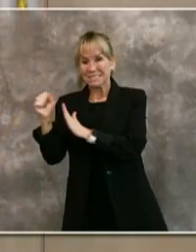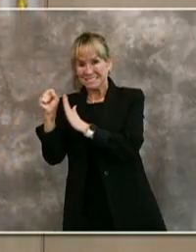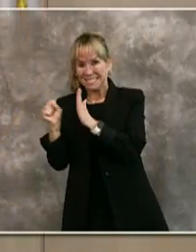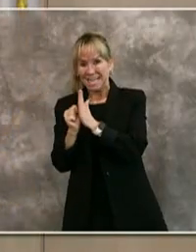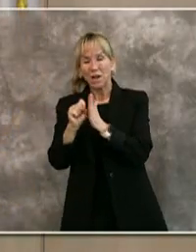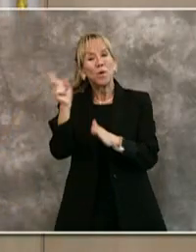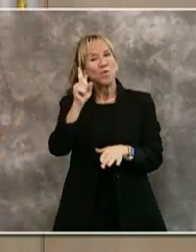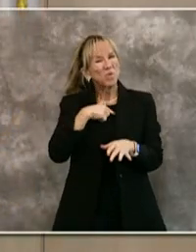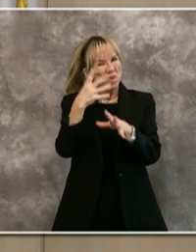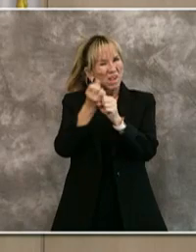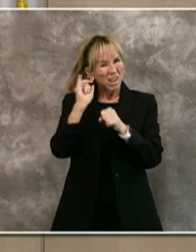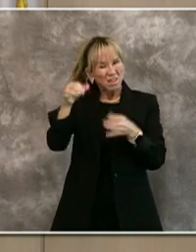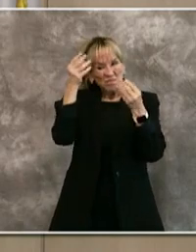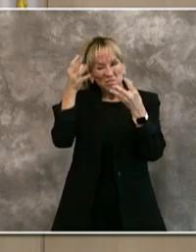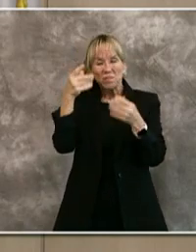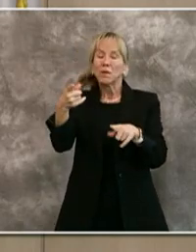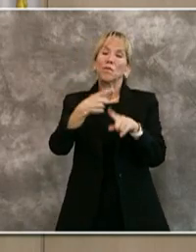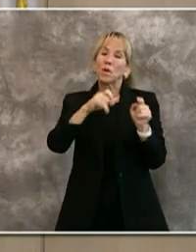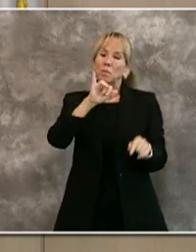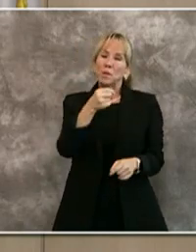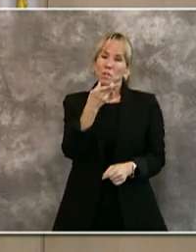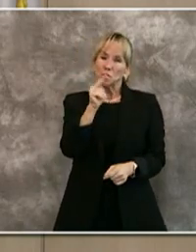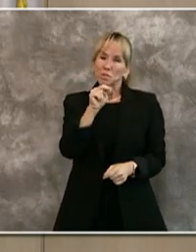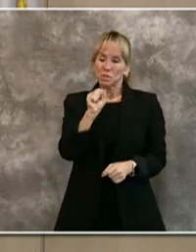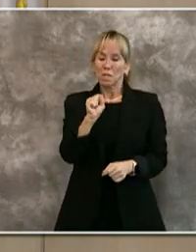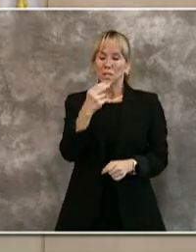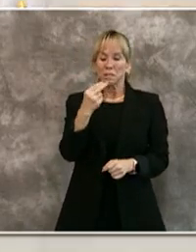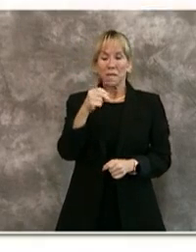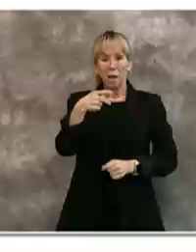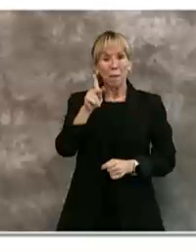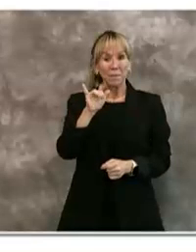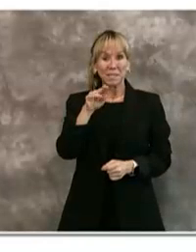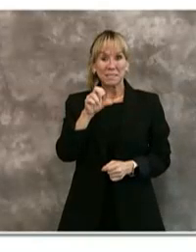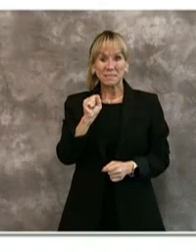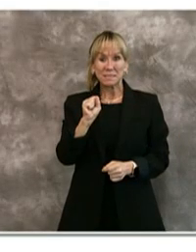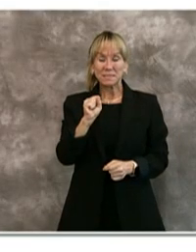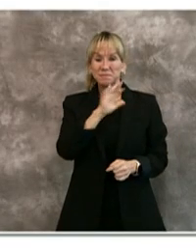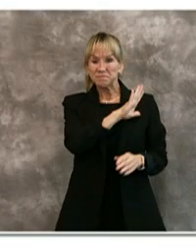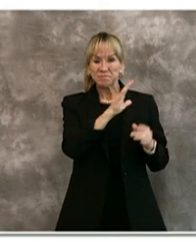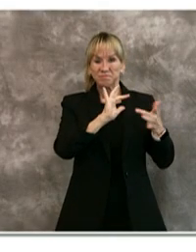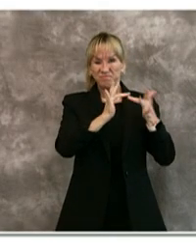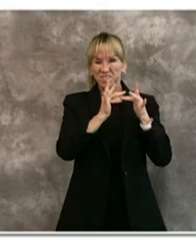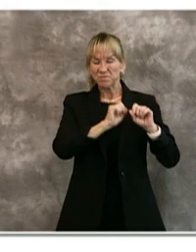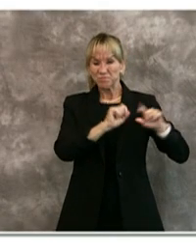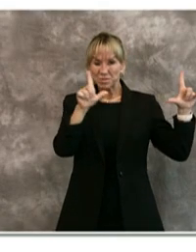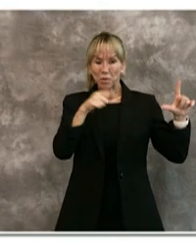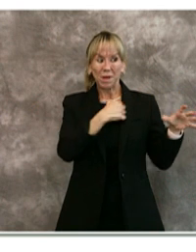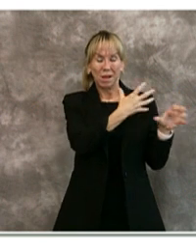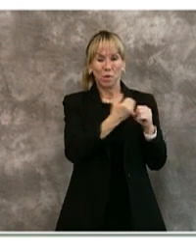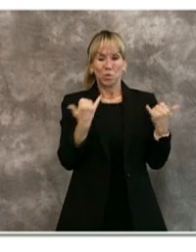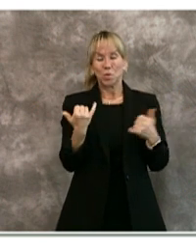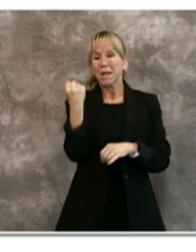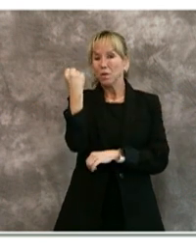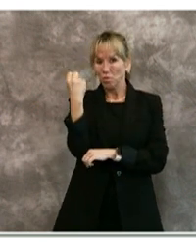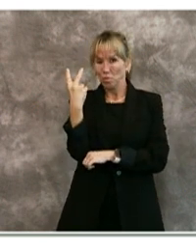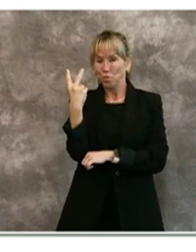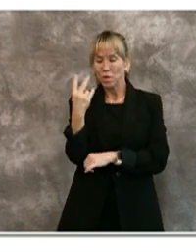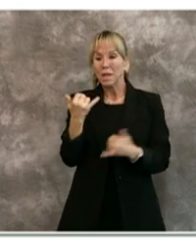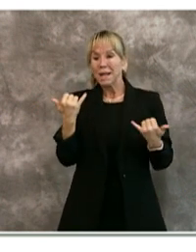data that we retrieve from the Johns Hopkins dashboard obtained today at noon. Globally, there have been